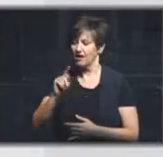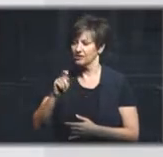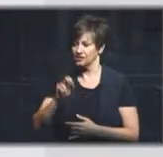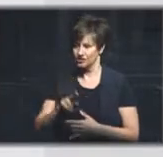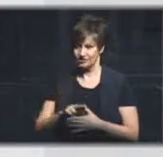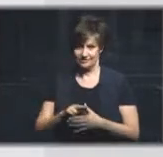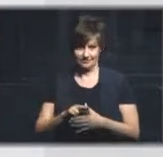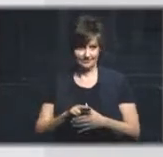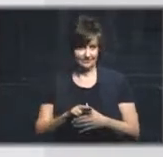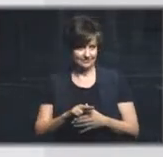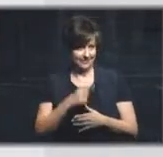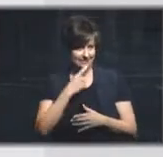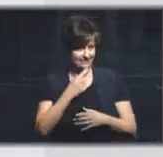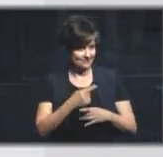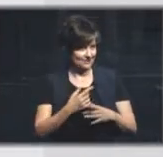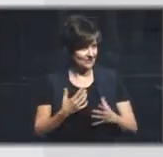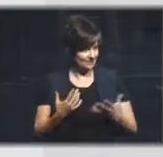pronunciation?